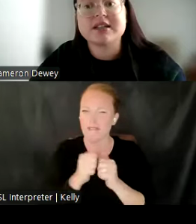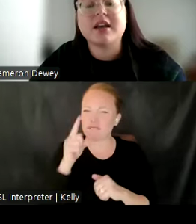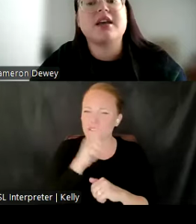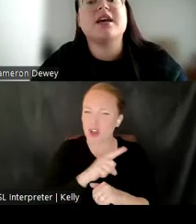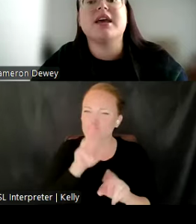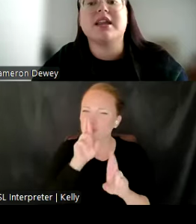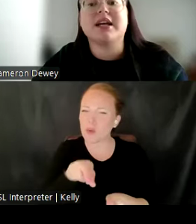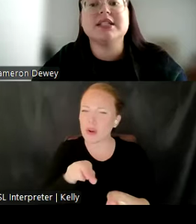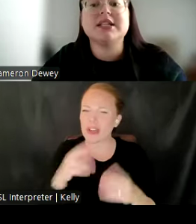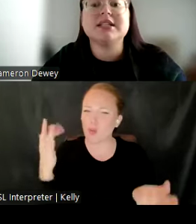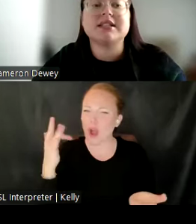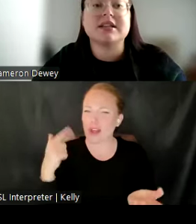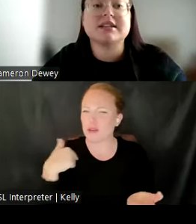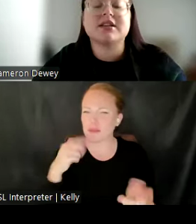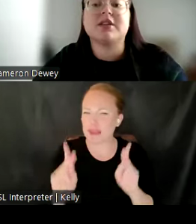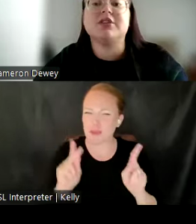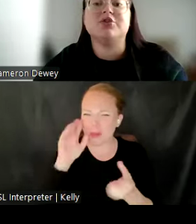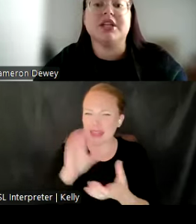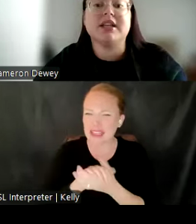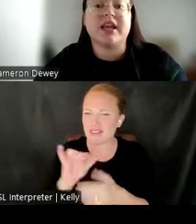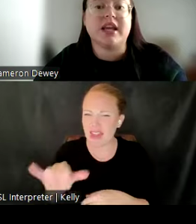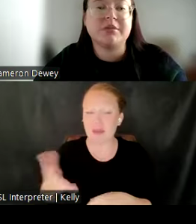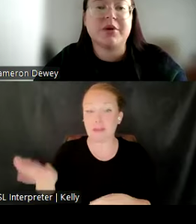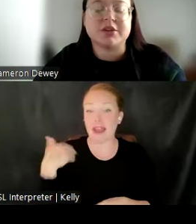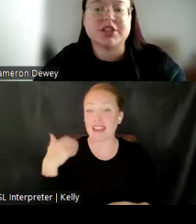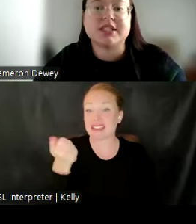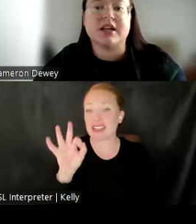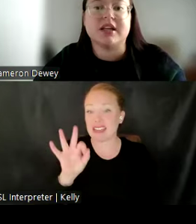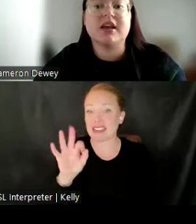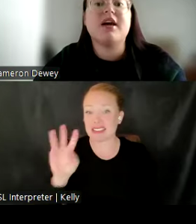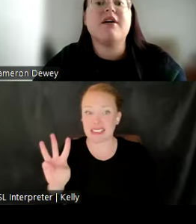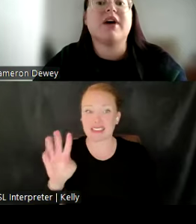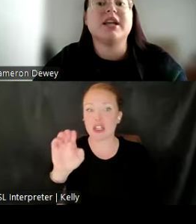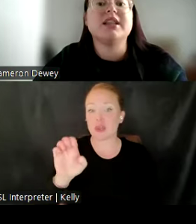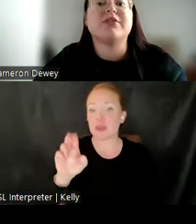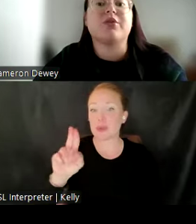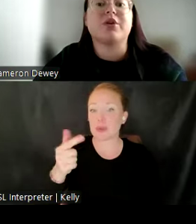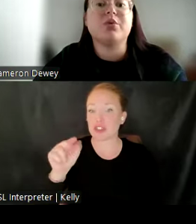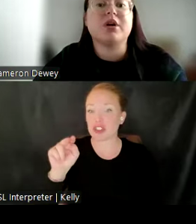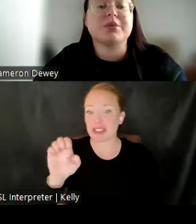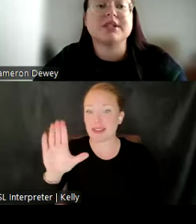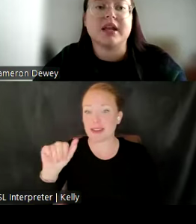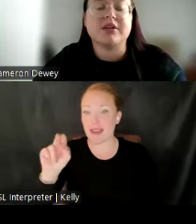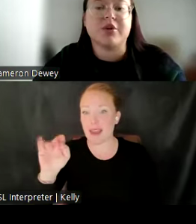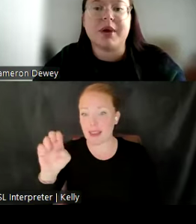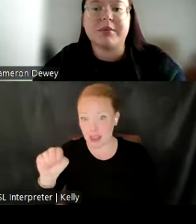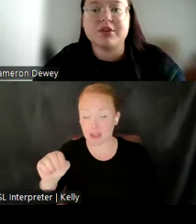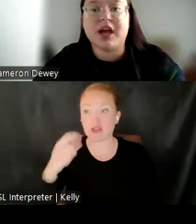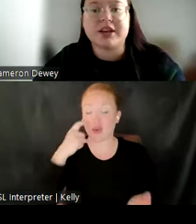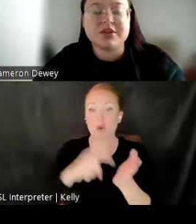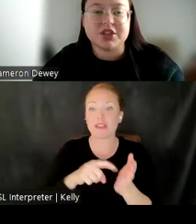incorrect. In 1996, Eugene Koenen published a study finding that 41% of